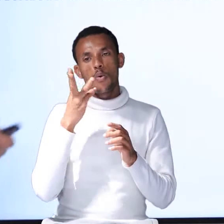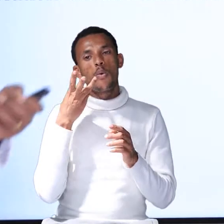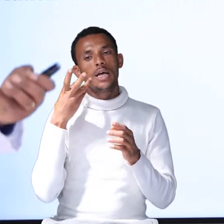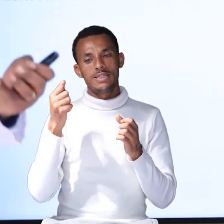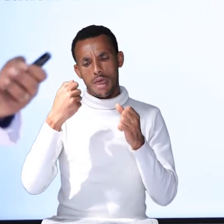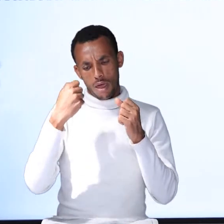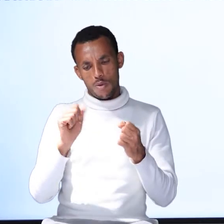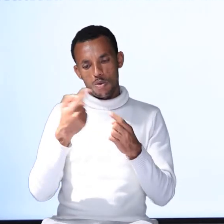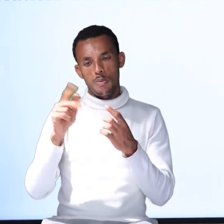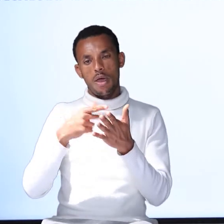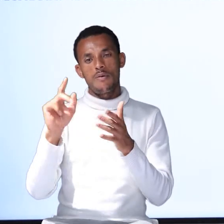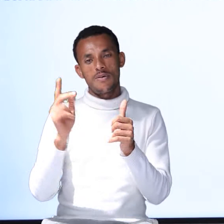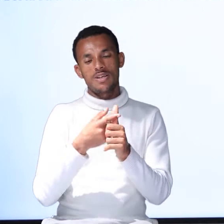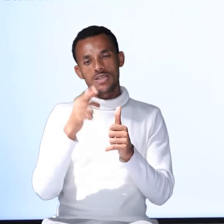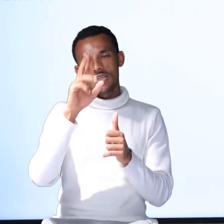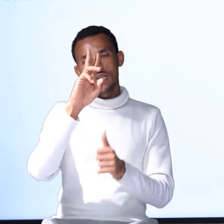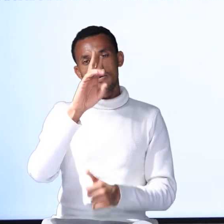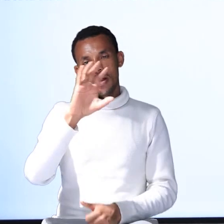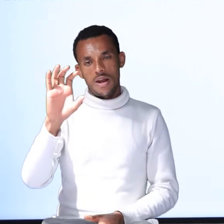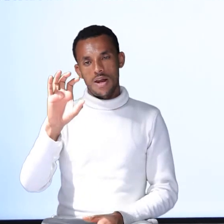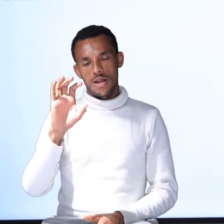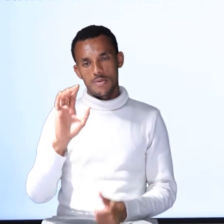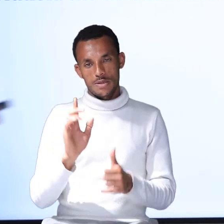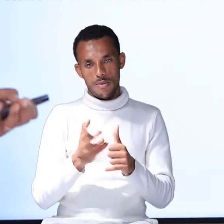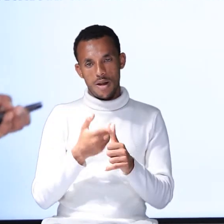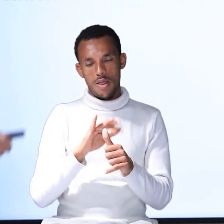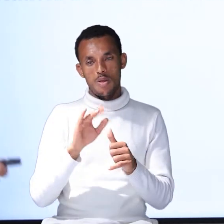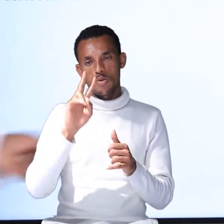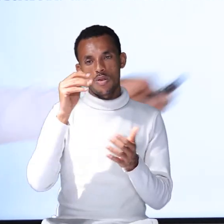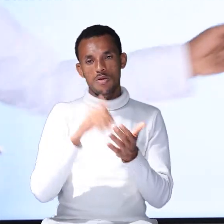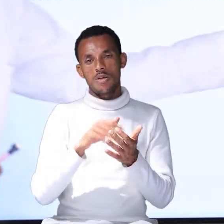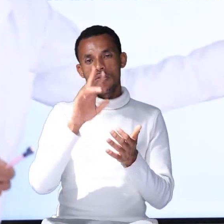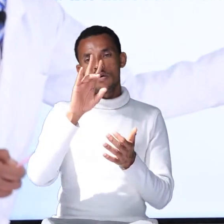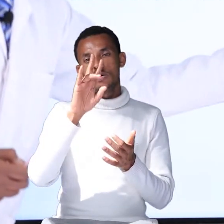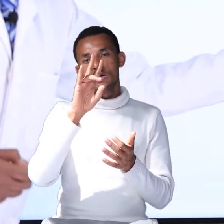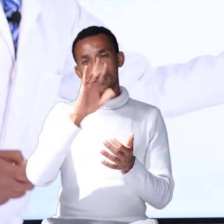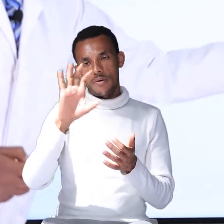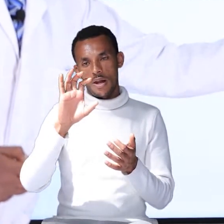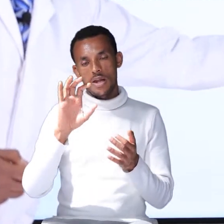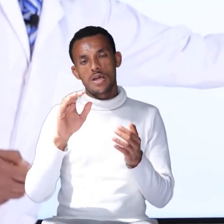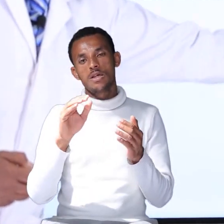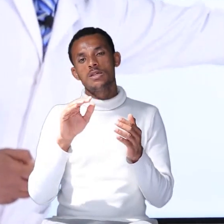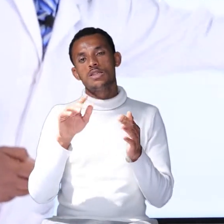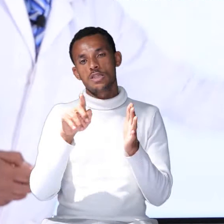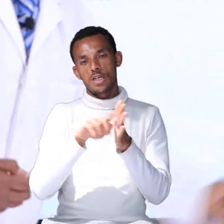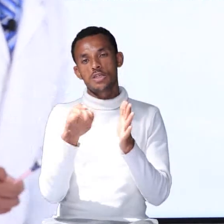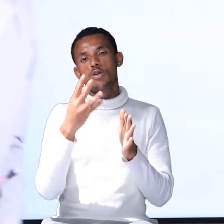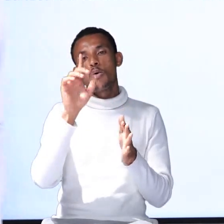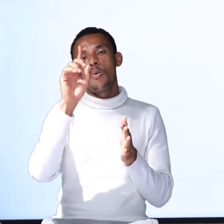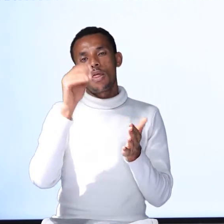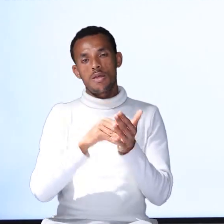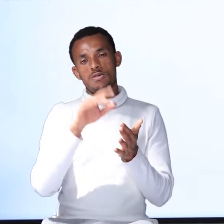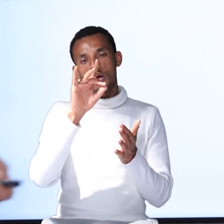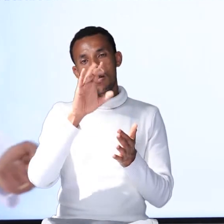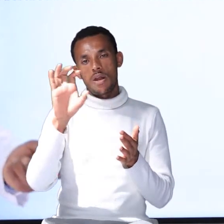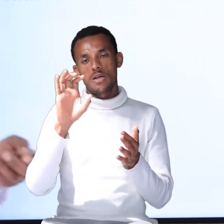2,500. But she was able to pay first 700 bir at the beginning. So 2,500 minus 700,